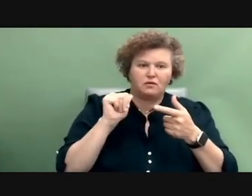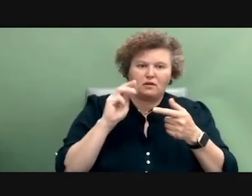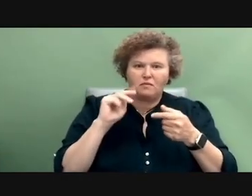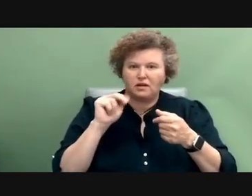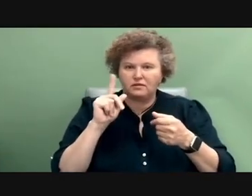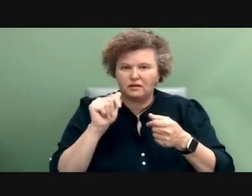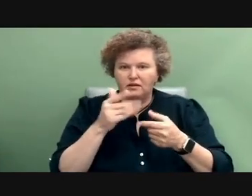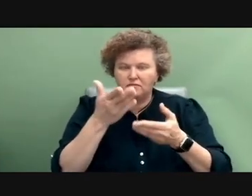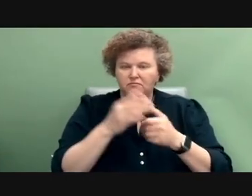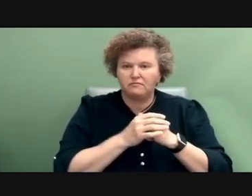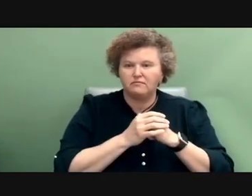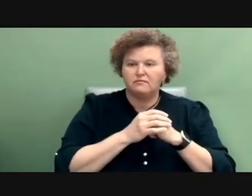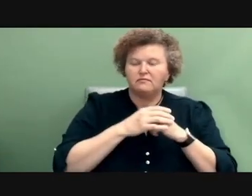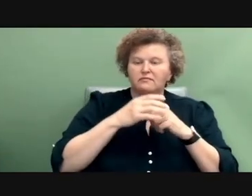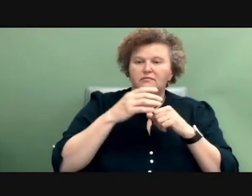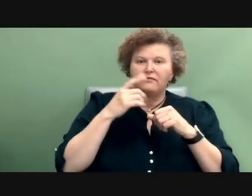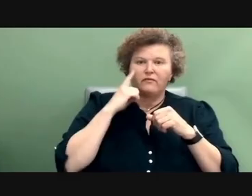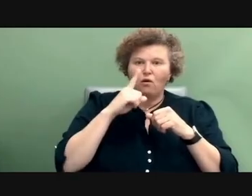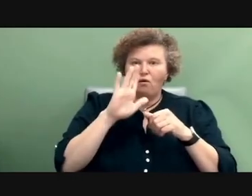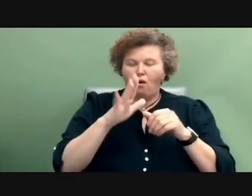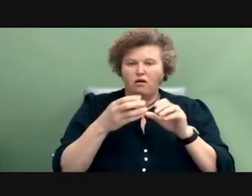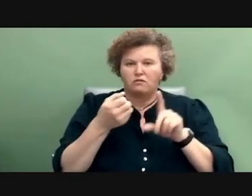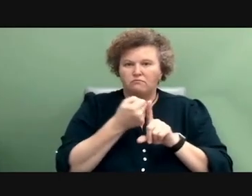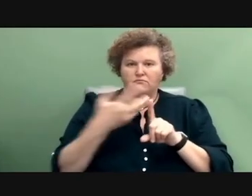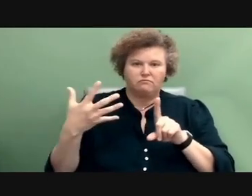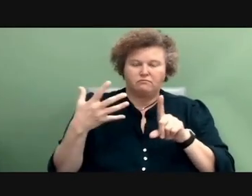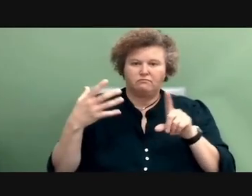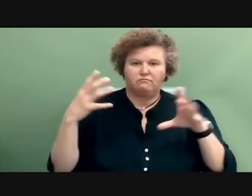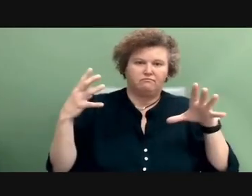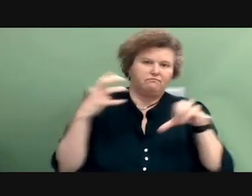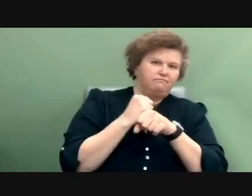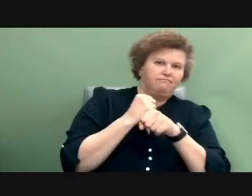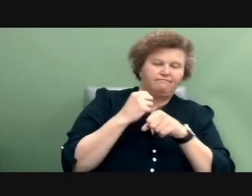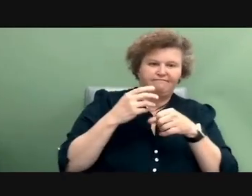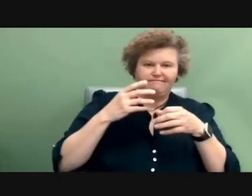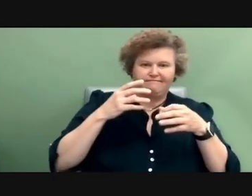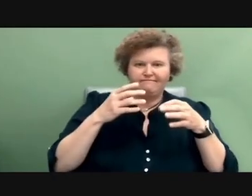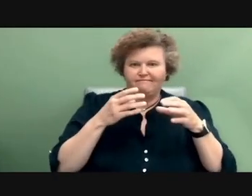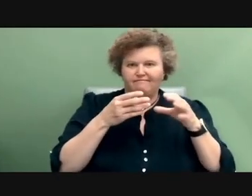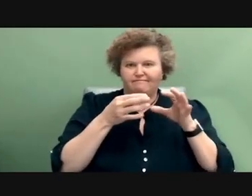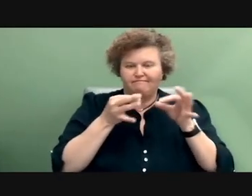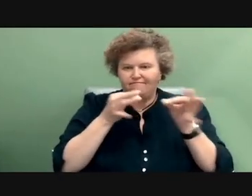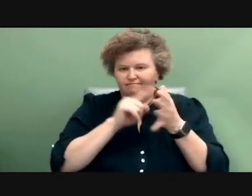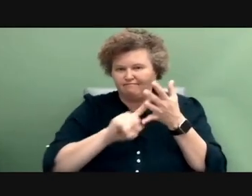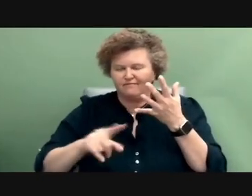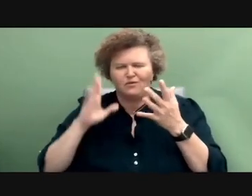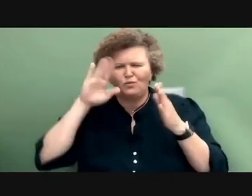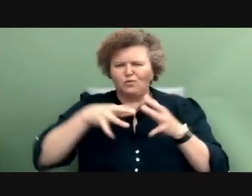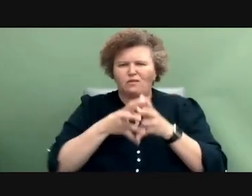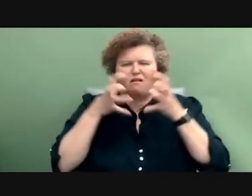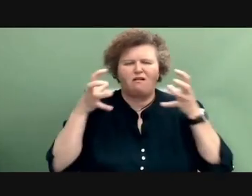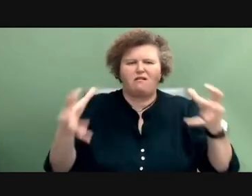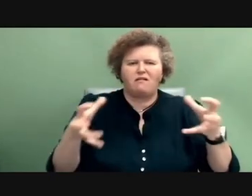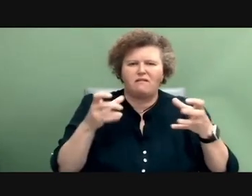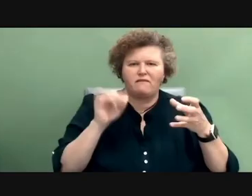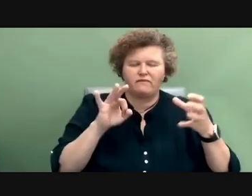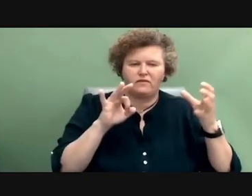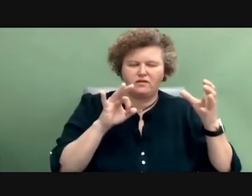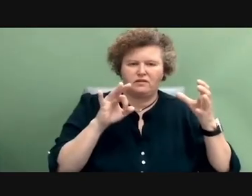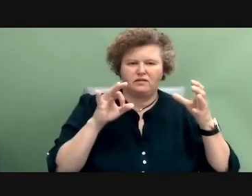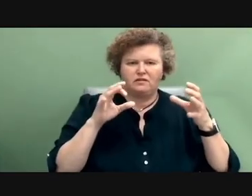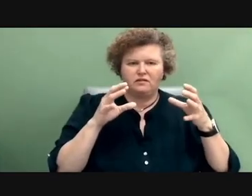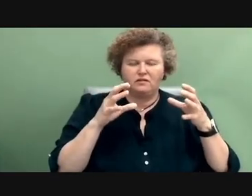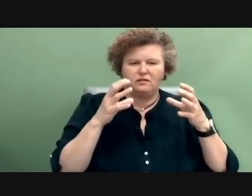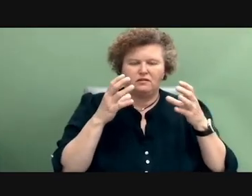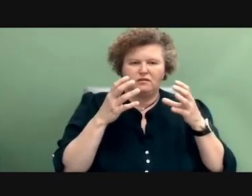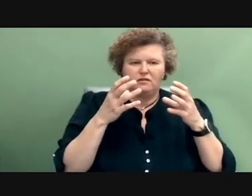with this seminar. And if you all have any questions, go ahead and contact NorCal. We can definitely expand on